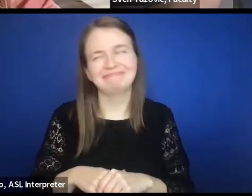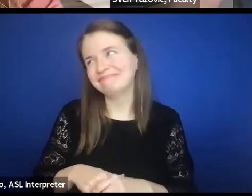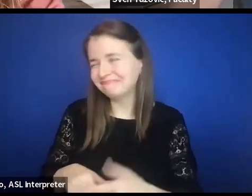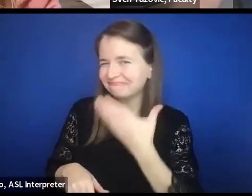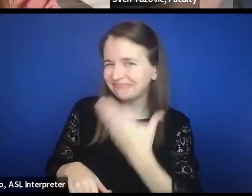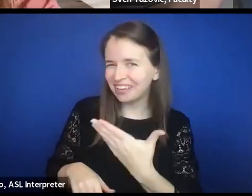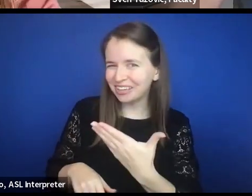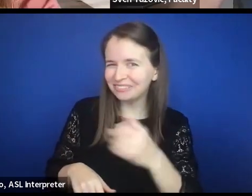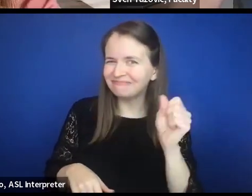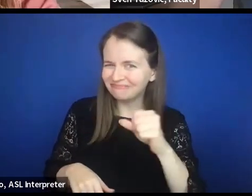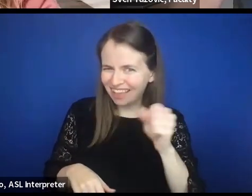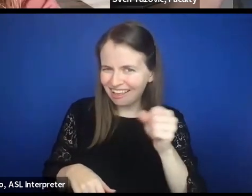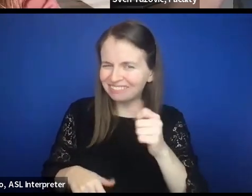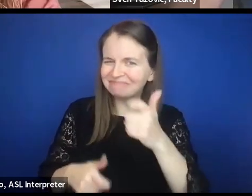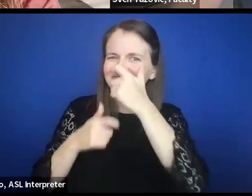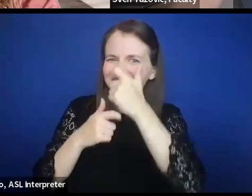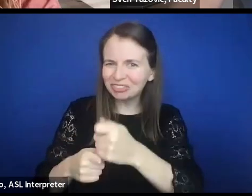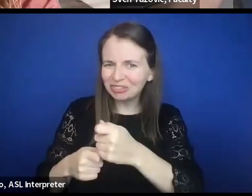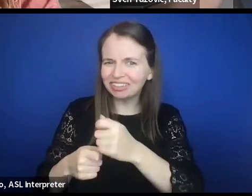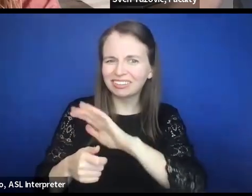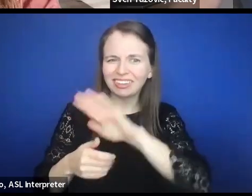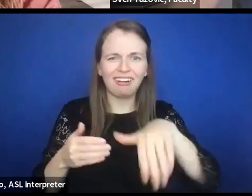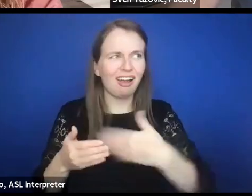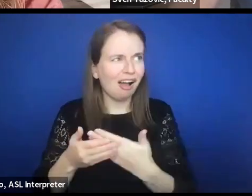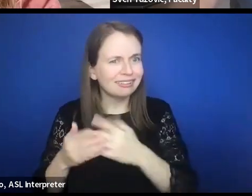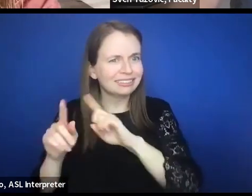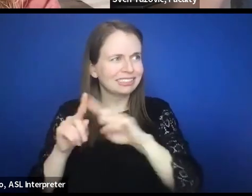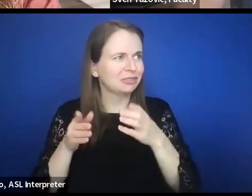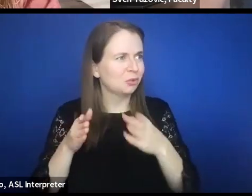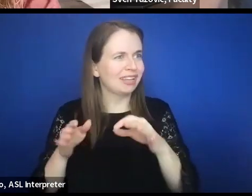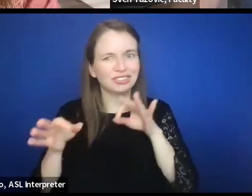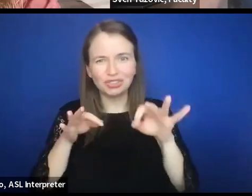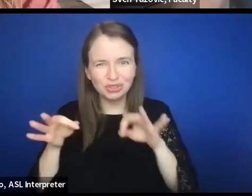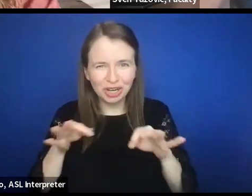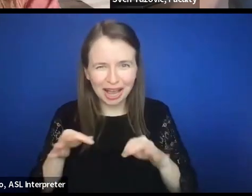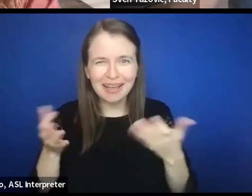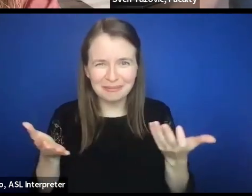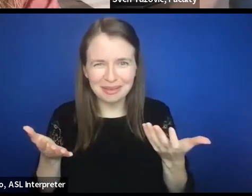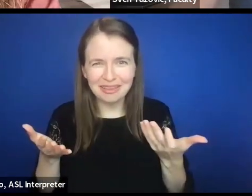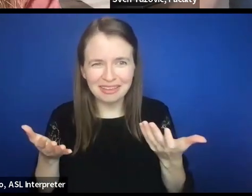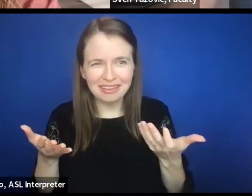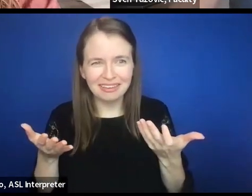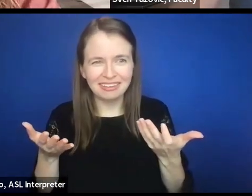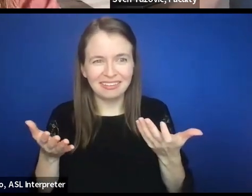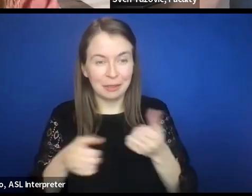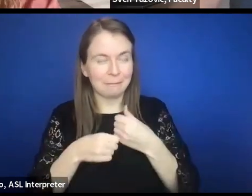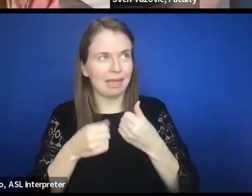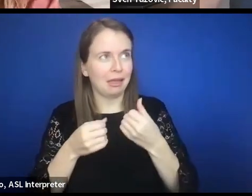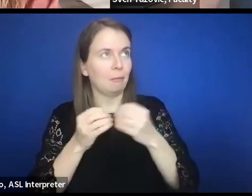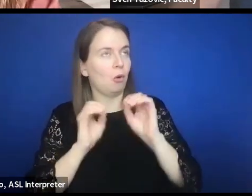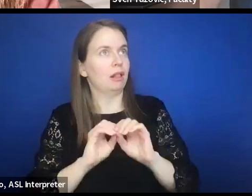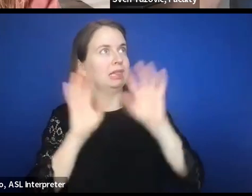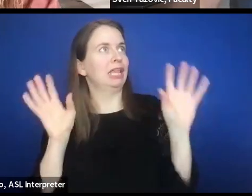Thank you. Yeah, and it's interesting because they're all ways to describe it. That's really when you have done, they make even more sense